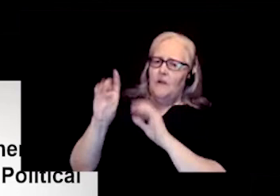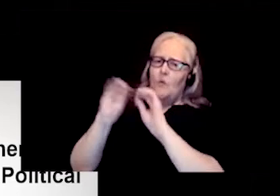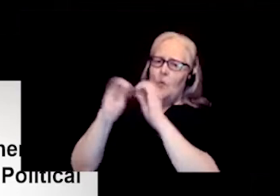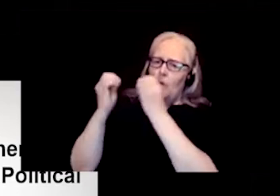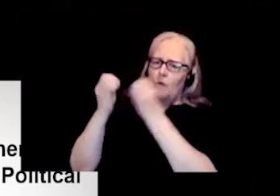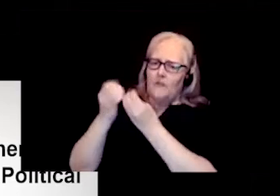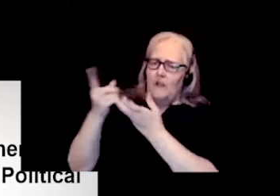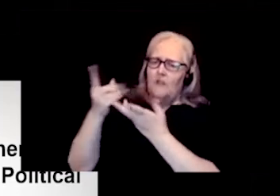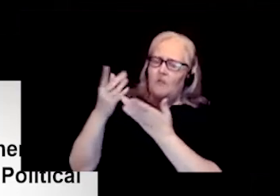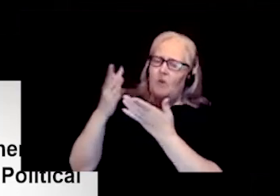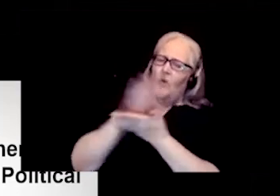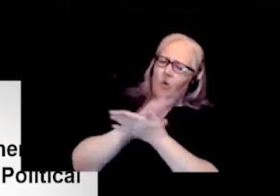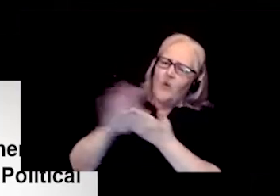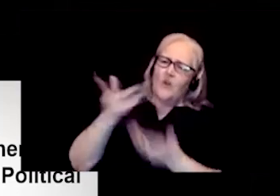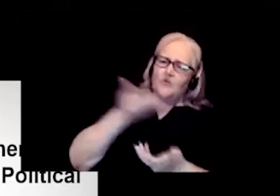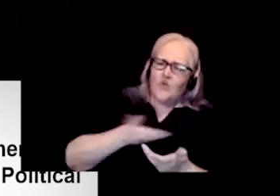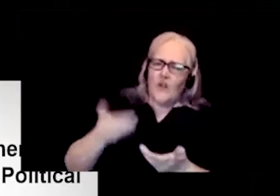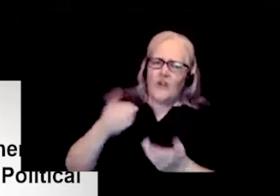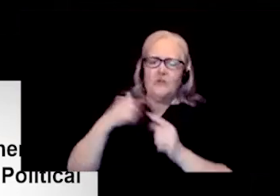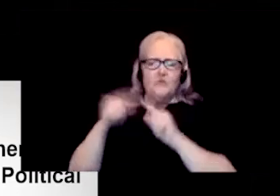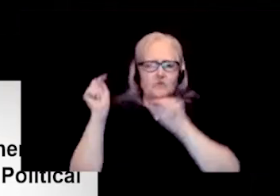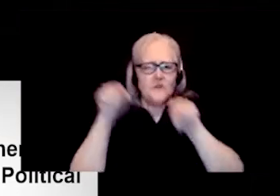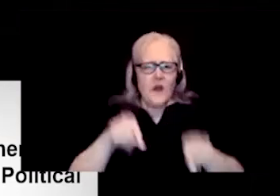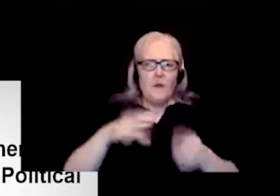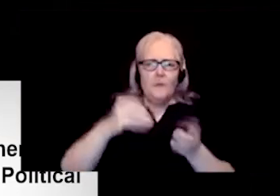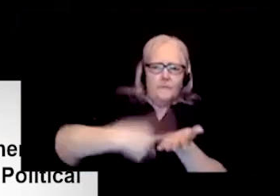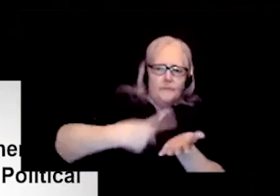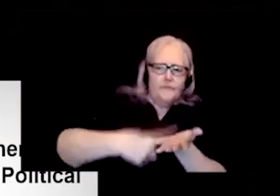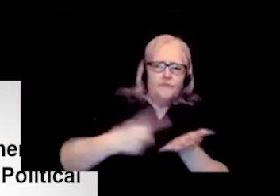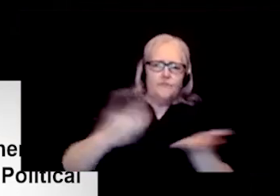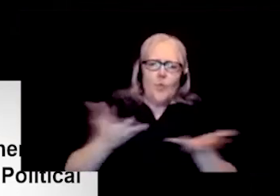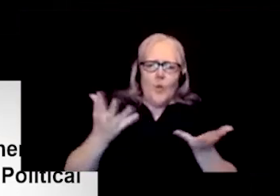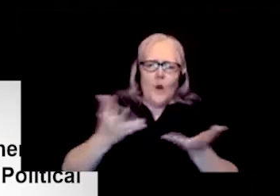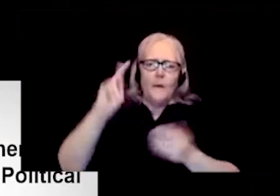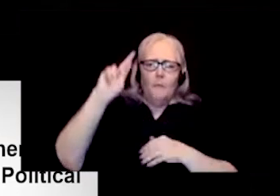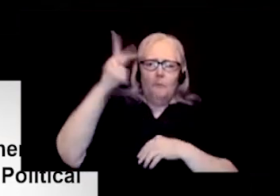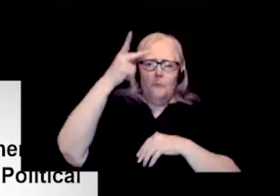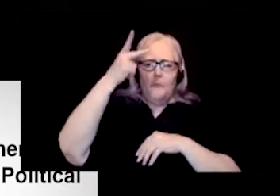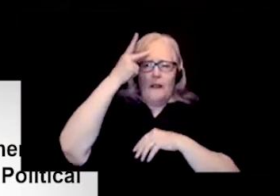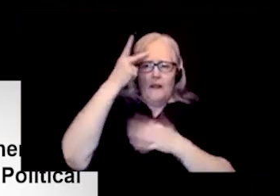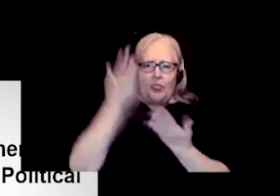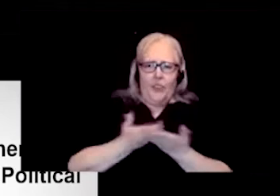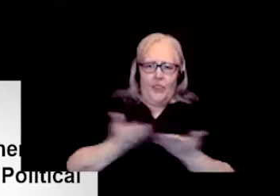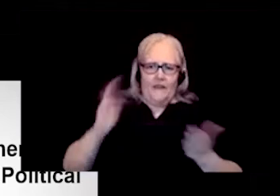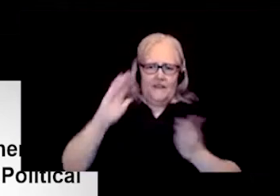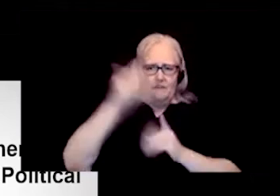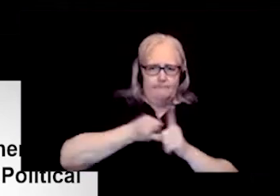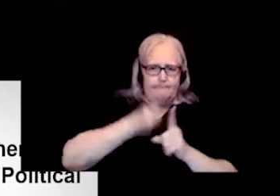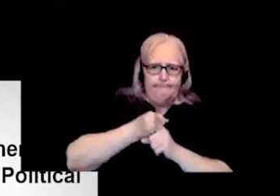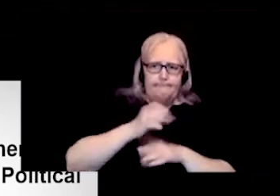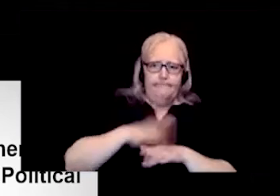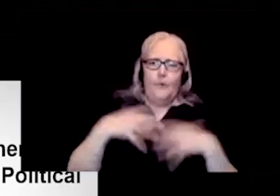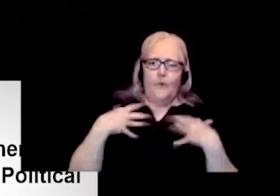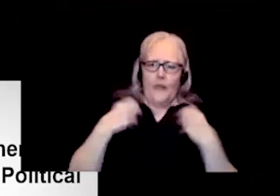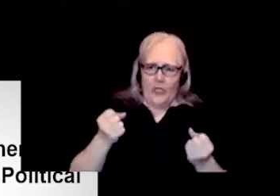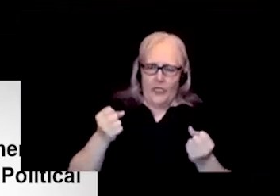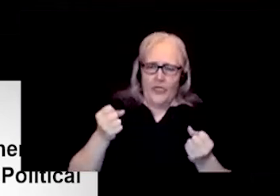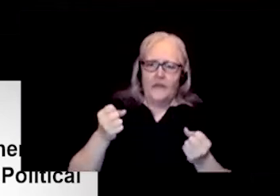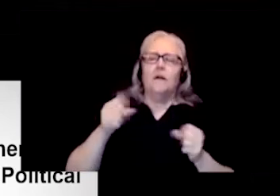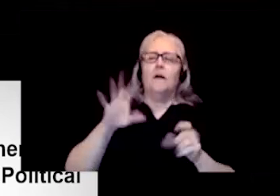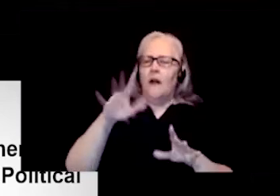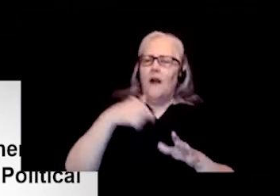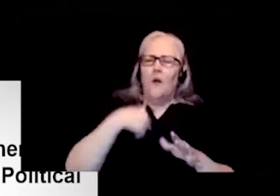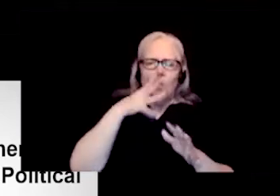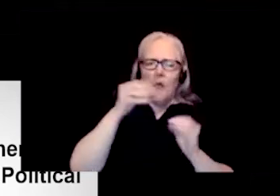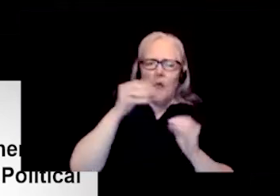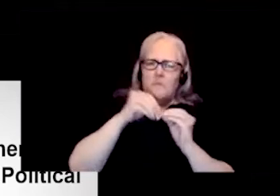to join you all and talk about the political determinants of health. We're going to be moving further upstream than we've been able to